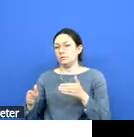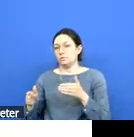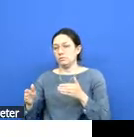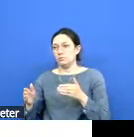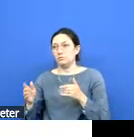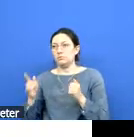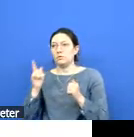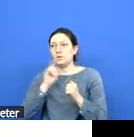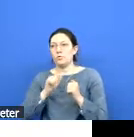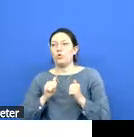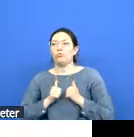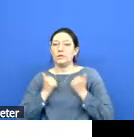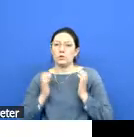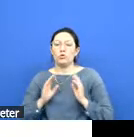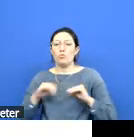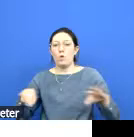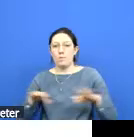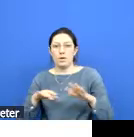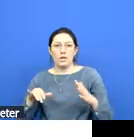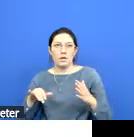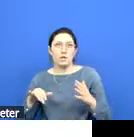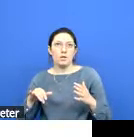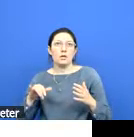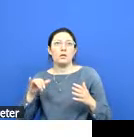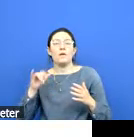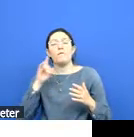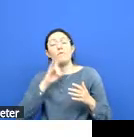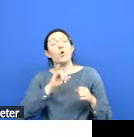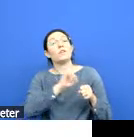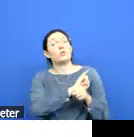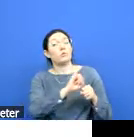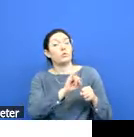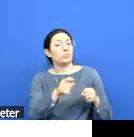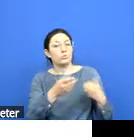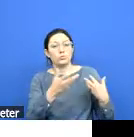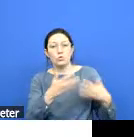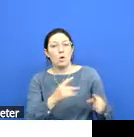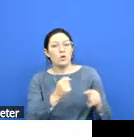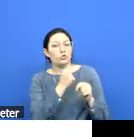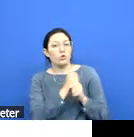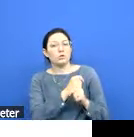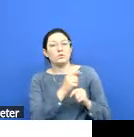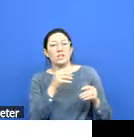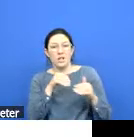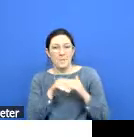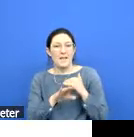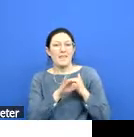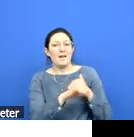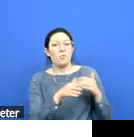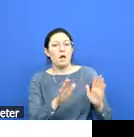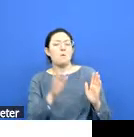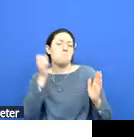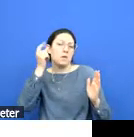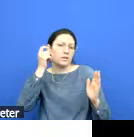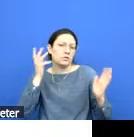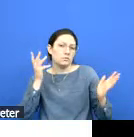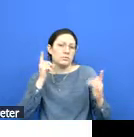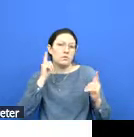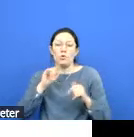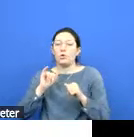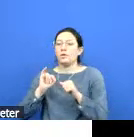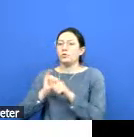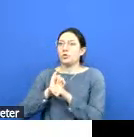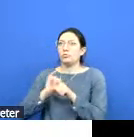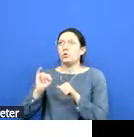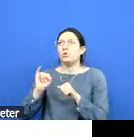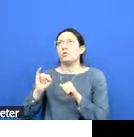a residential property, like for a industrial where you don't want the trucks coming out that way. That makes sense. For an